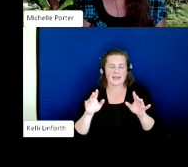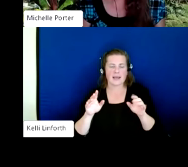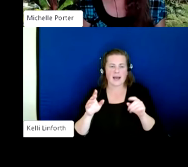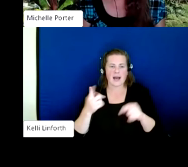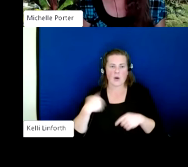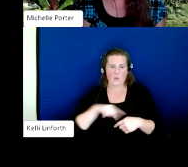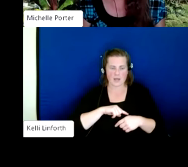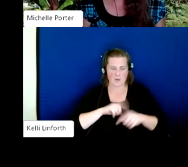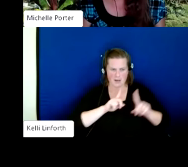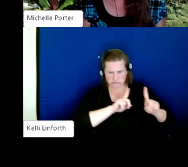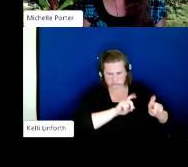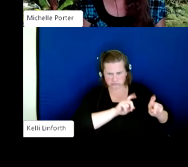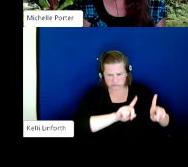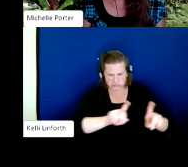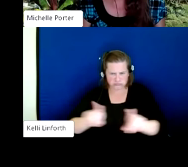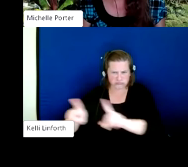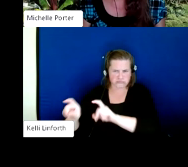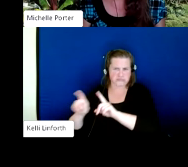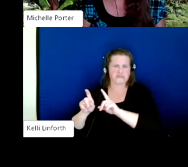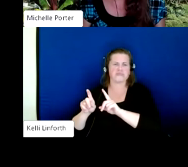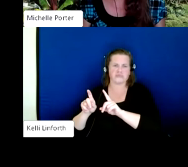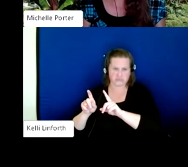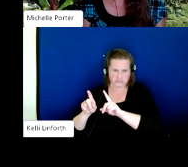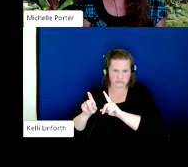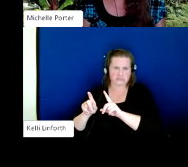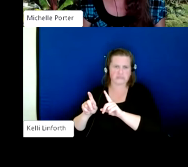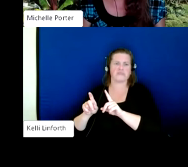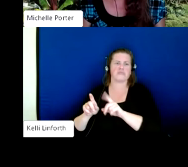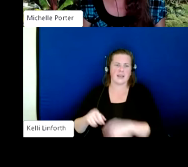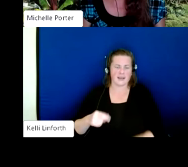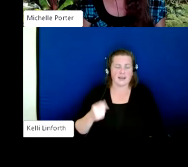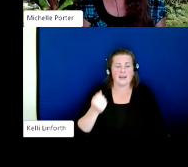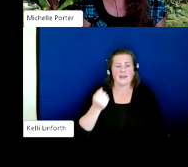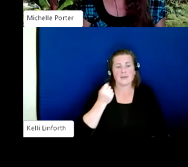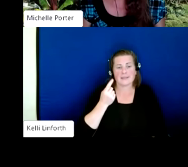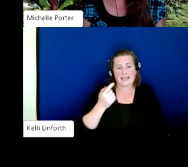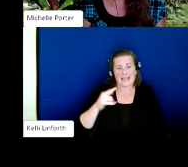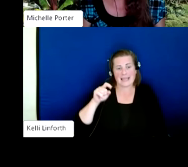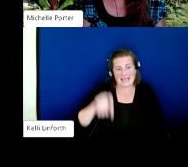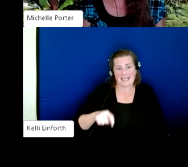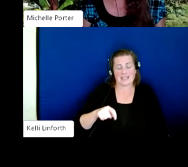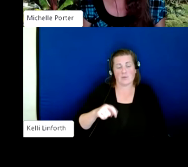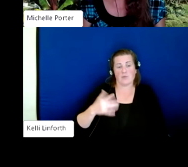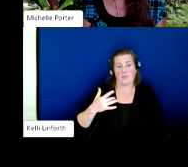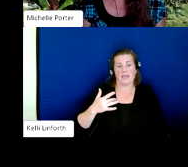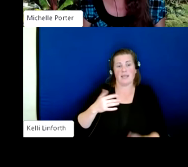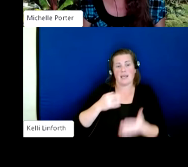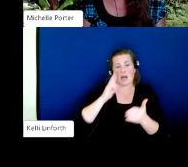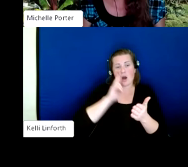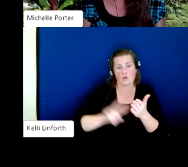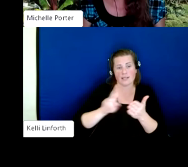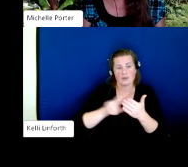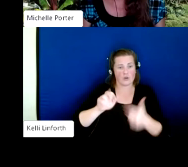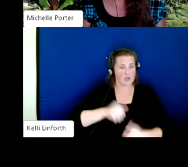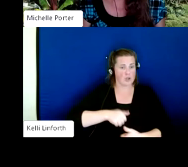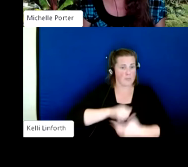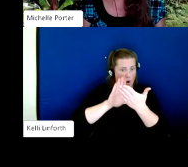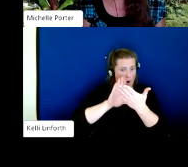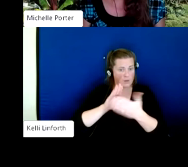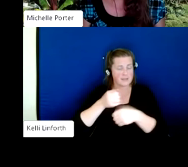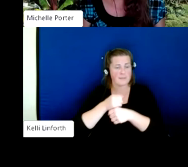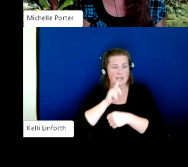test it in a vigorous way. This is kind of your typical research approach to make sure that a program is effective,